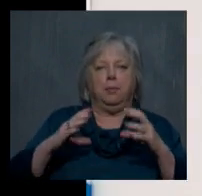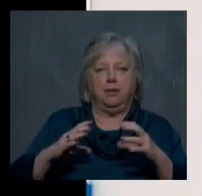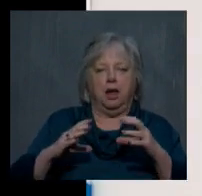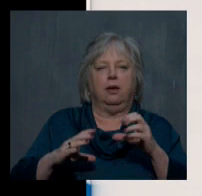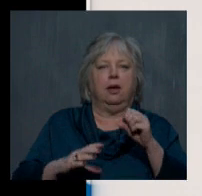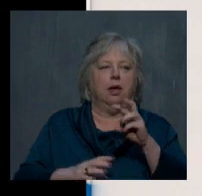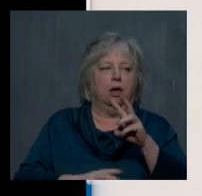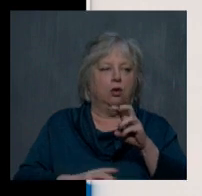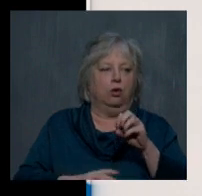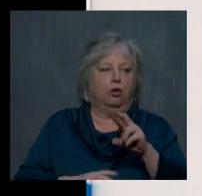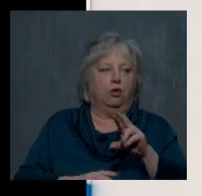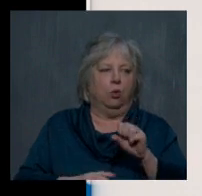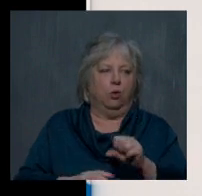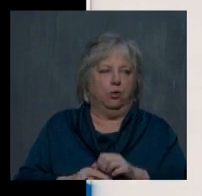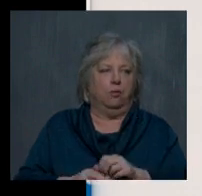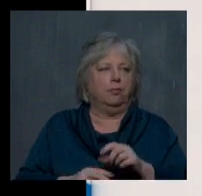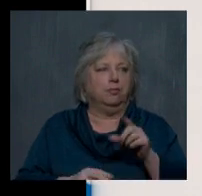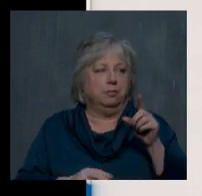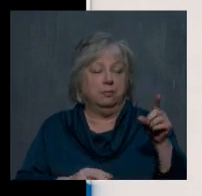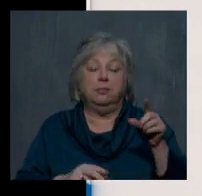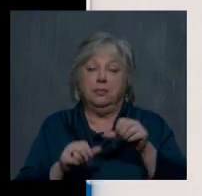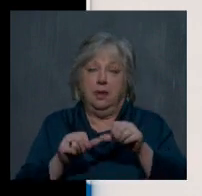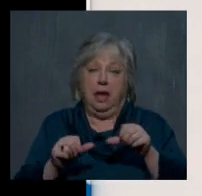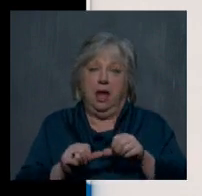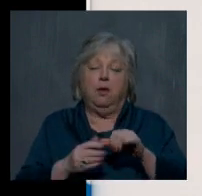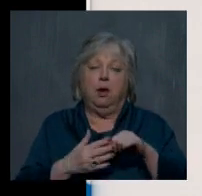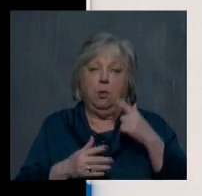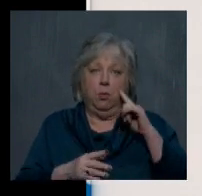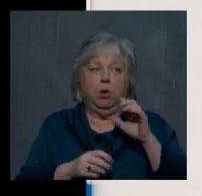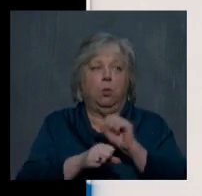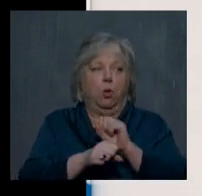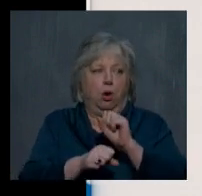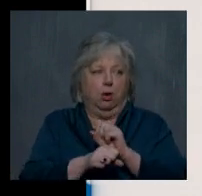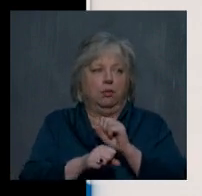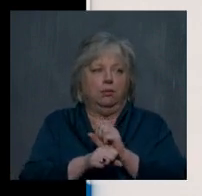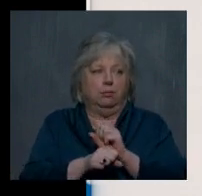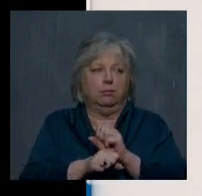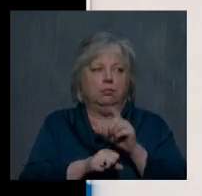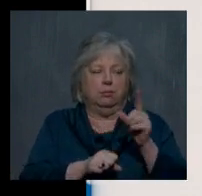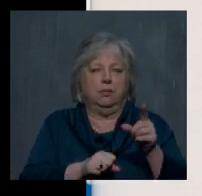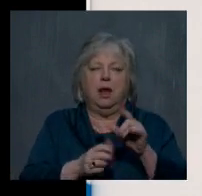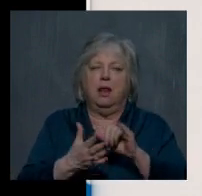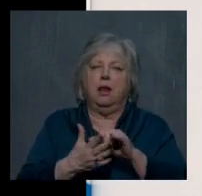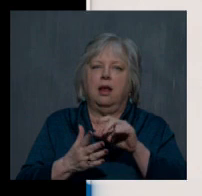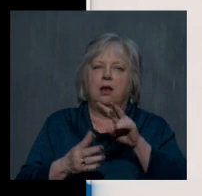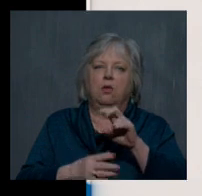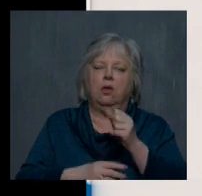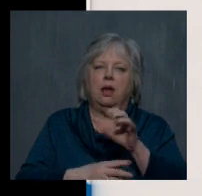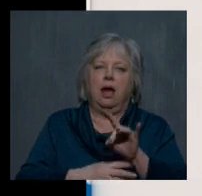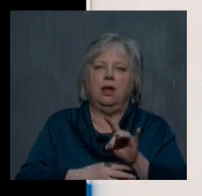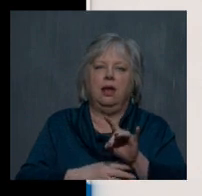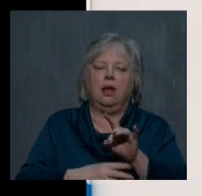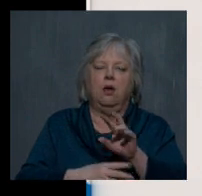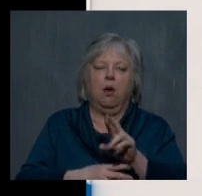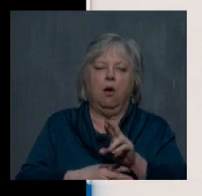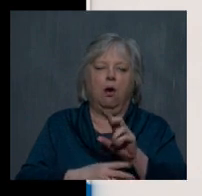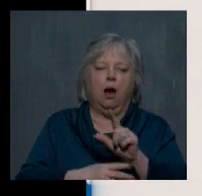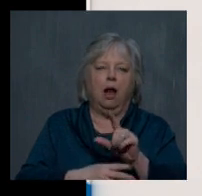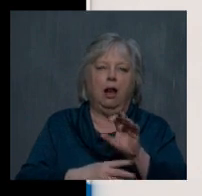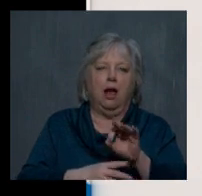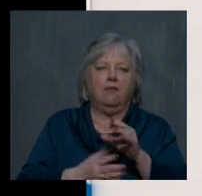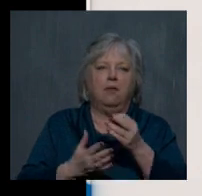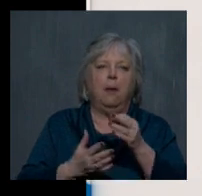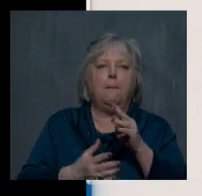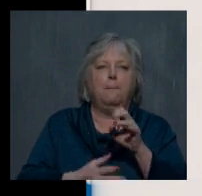slide. This is the area that we will be working in, and that's what the 2018 RLF bond